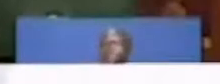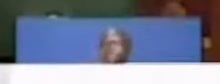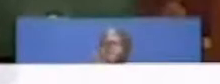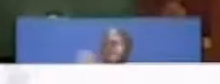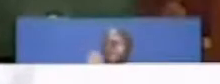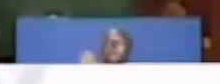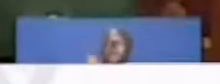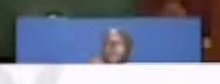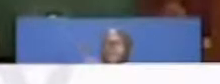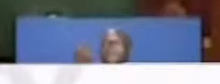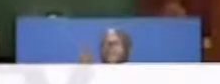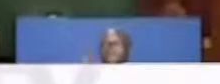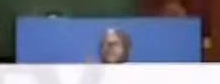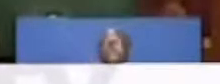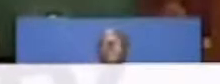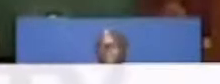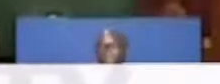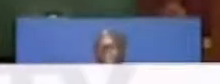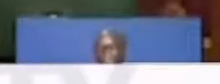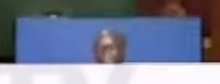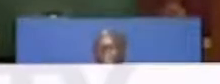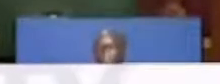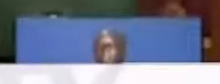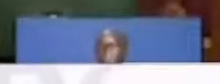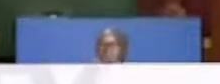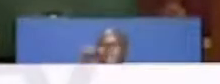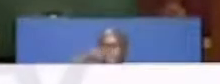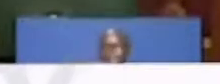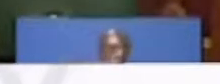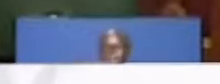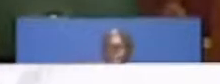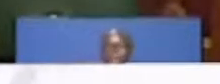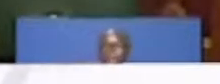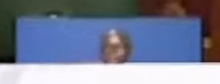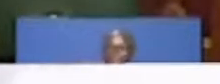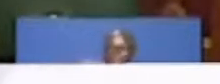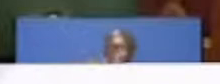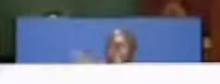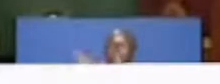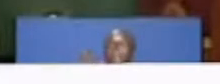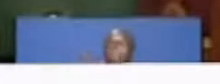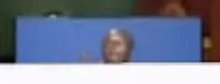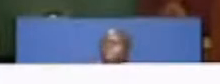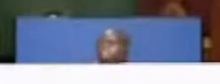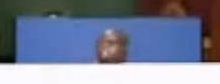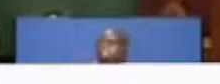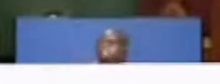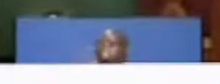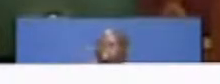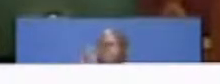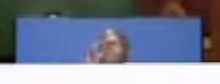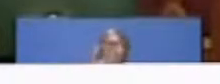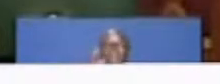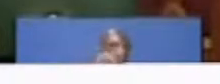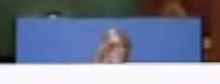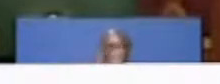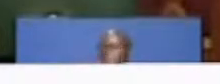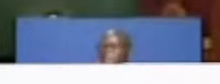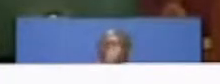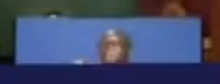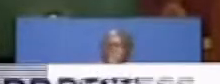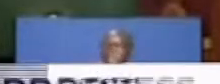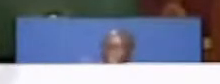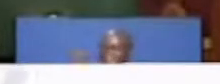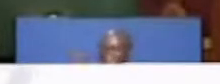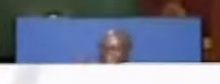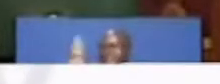Kenya shillings. Similarly, we have increased the number of radiology and imaging machines across the Republic. Using